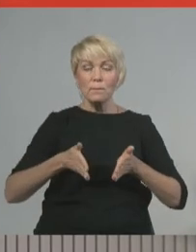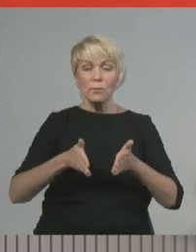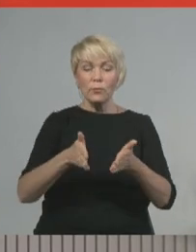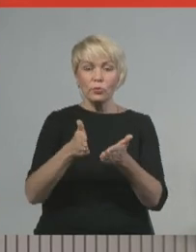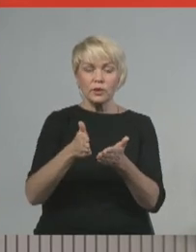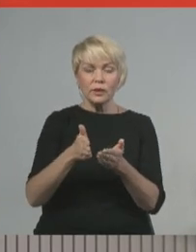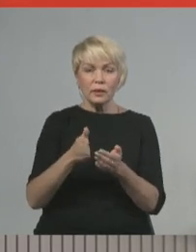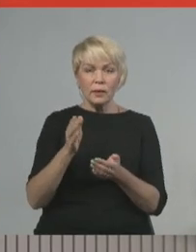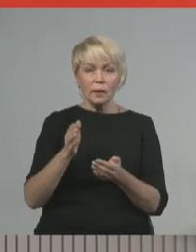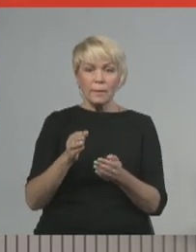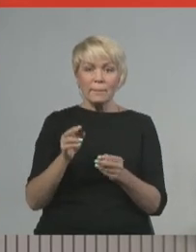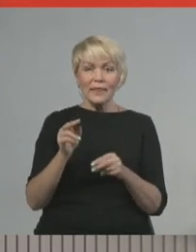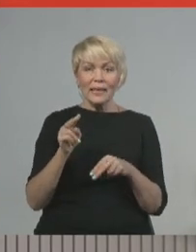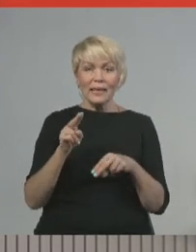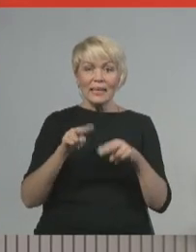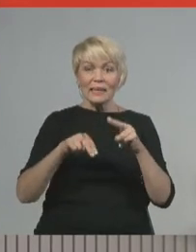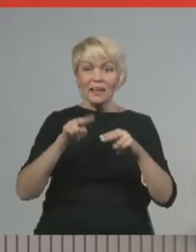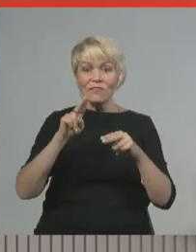way